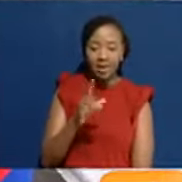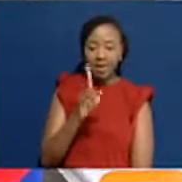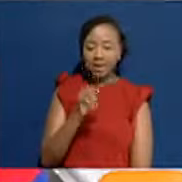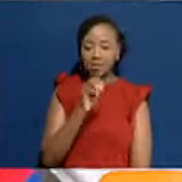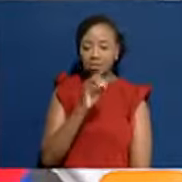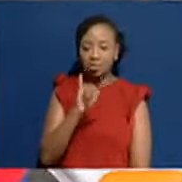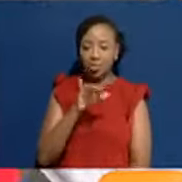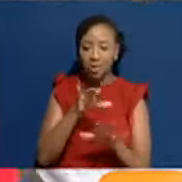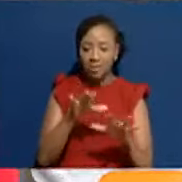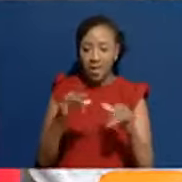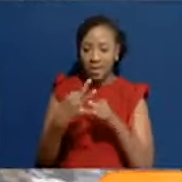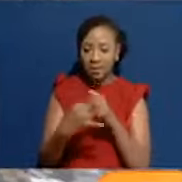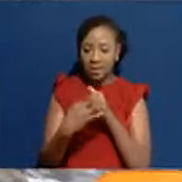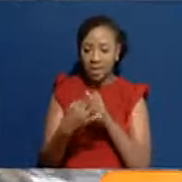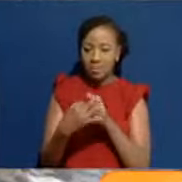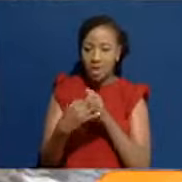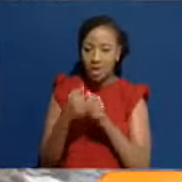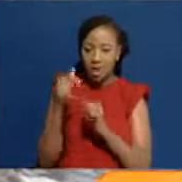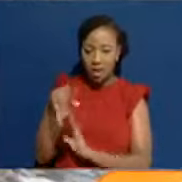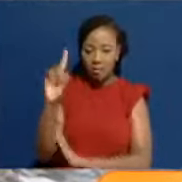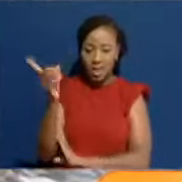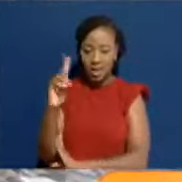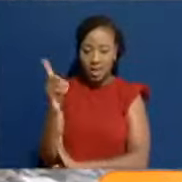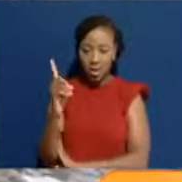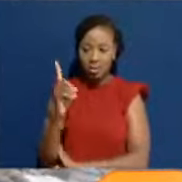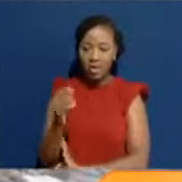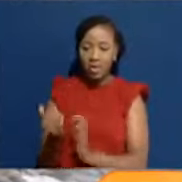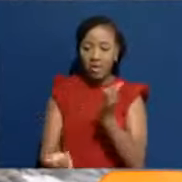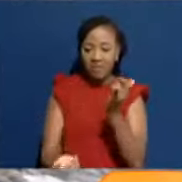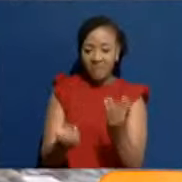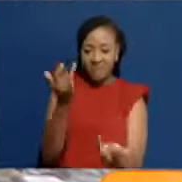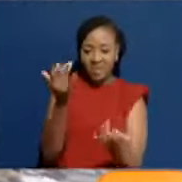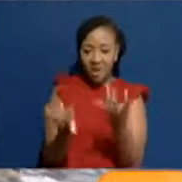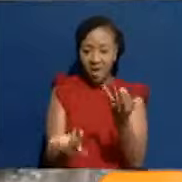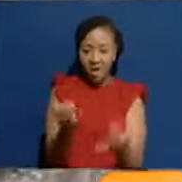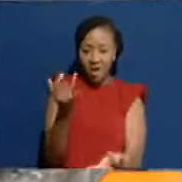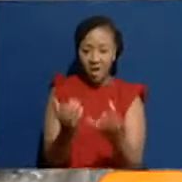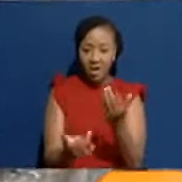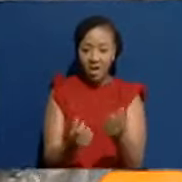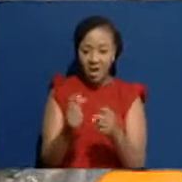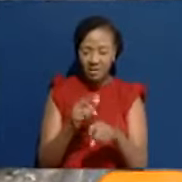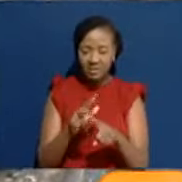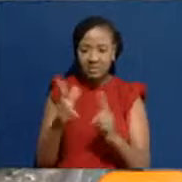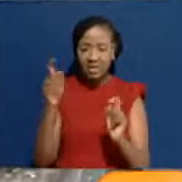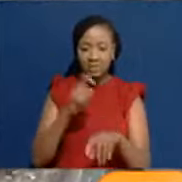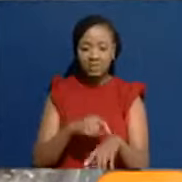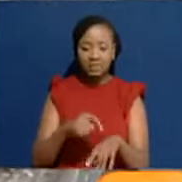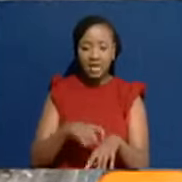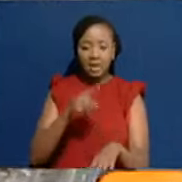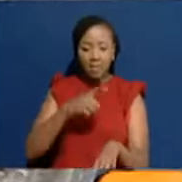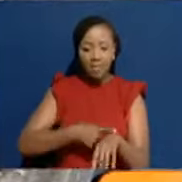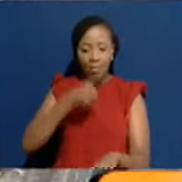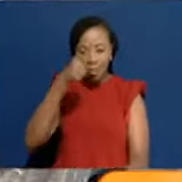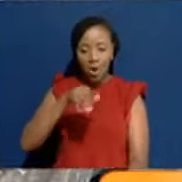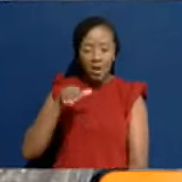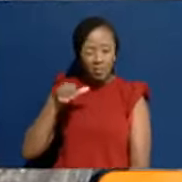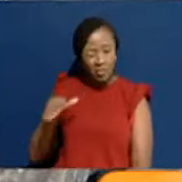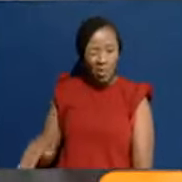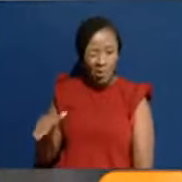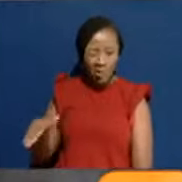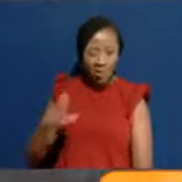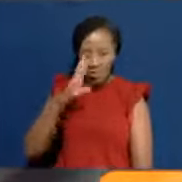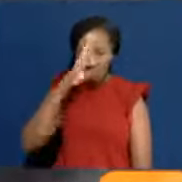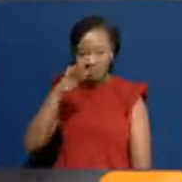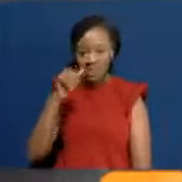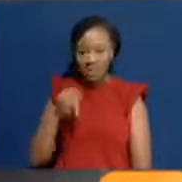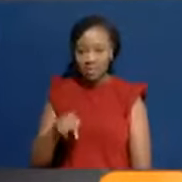Kibra, Nairobi. An inferno that started at 1 a.m. Sunday morning, rendering her jobless after